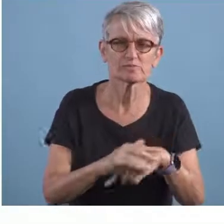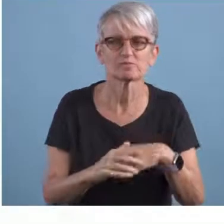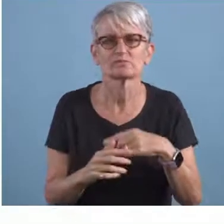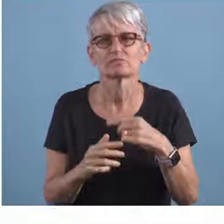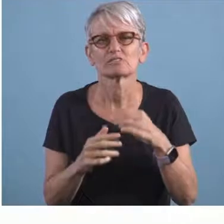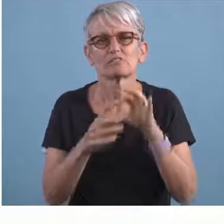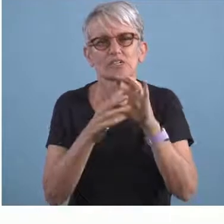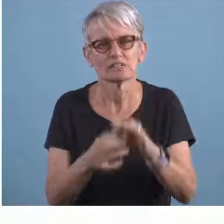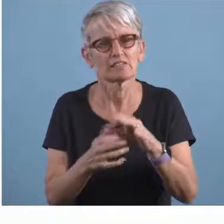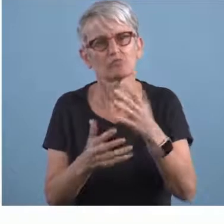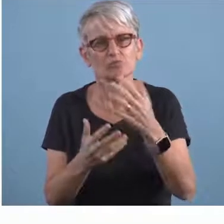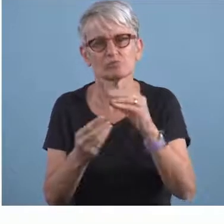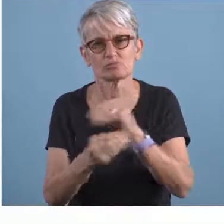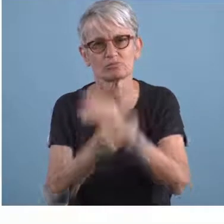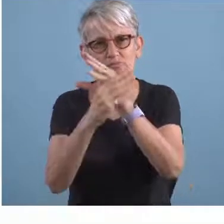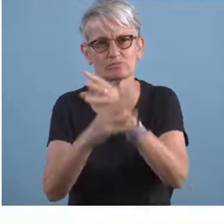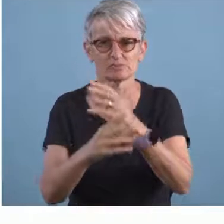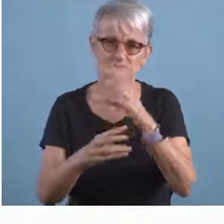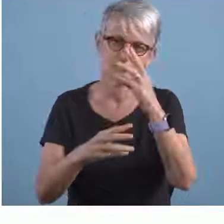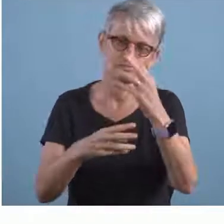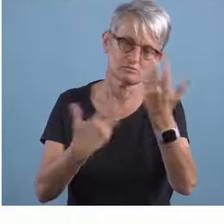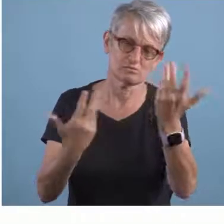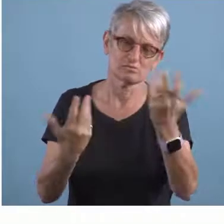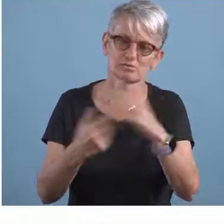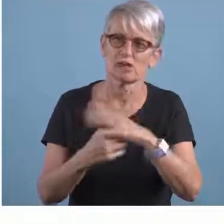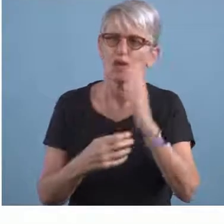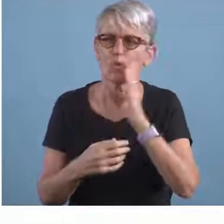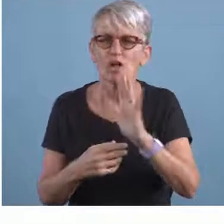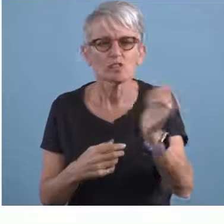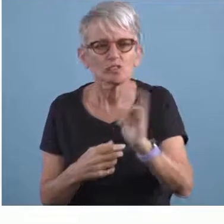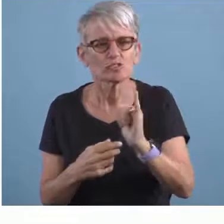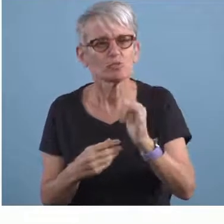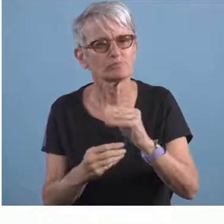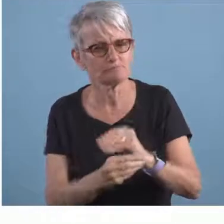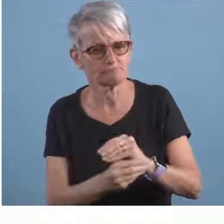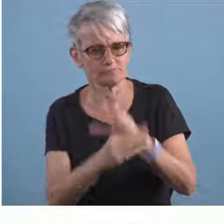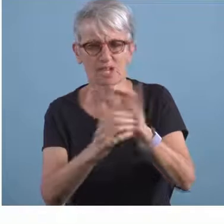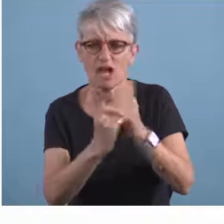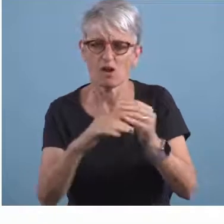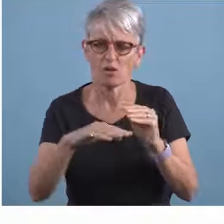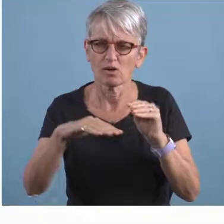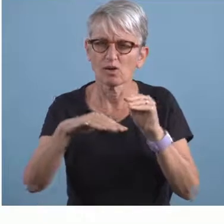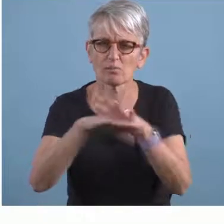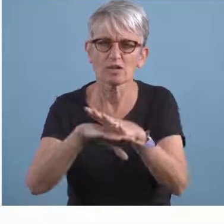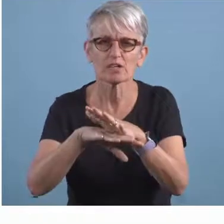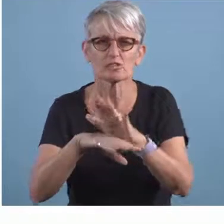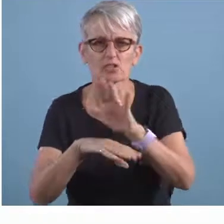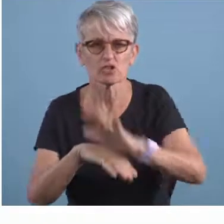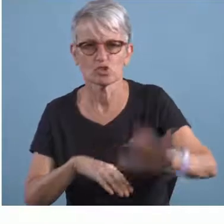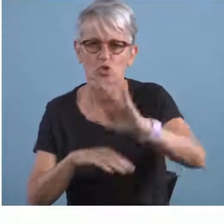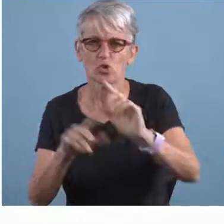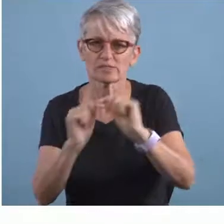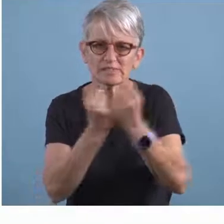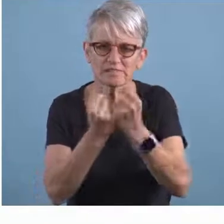around the world. I'm going to look at how telepractice impacts your team,